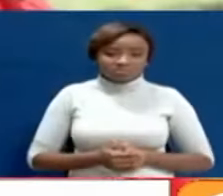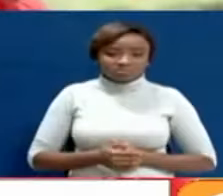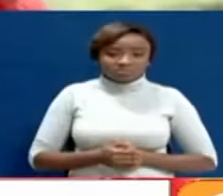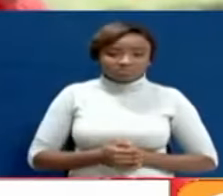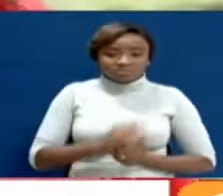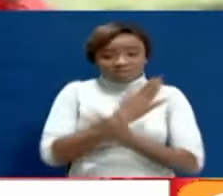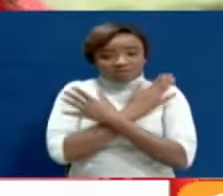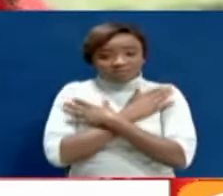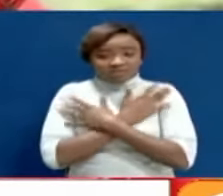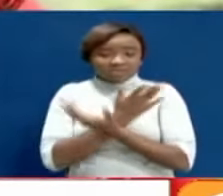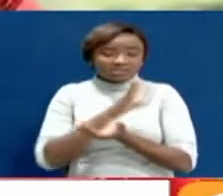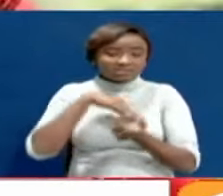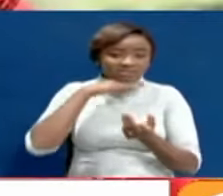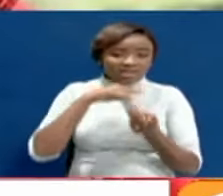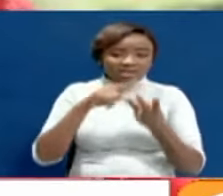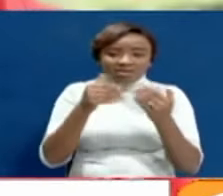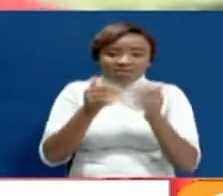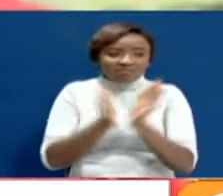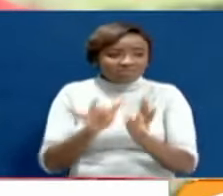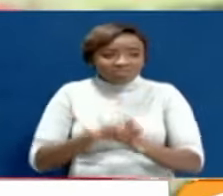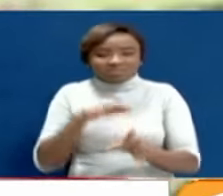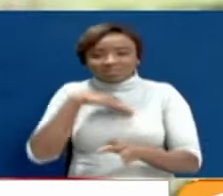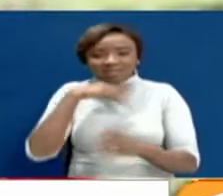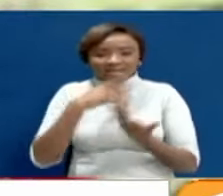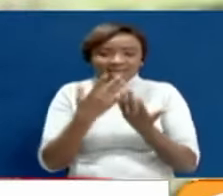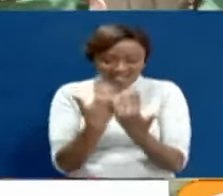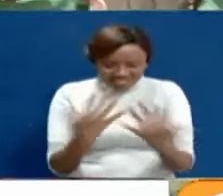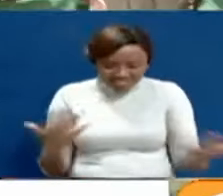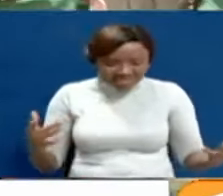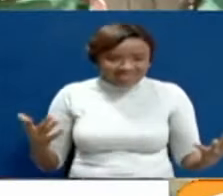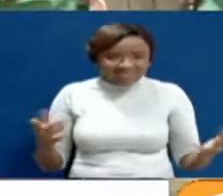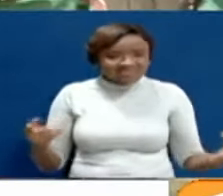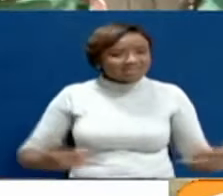They lost friends, they lost family, they lost property.